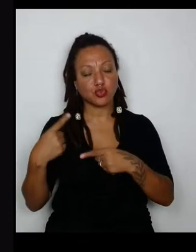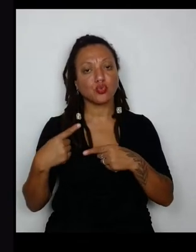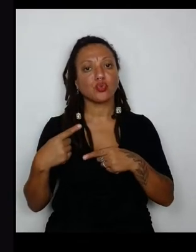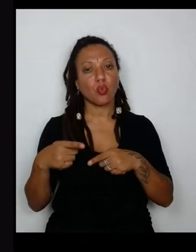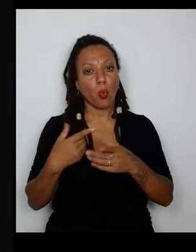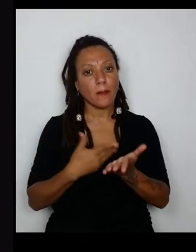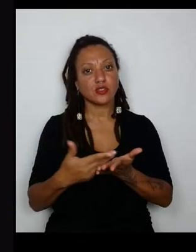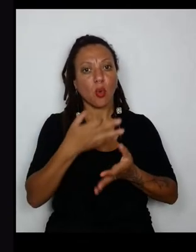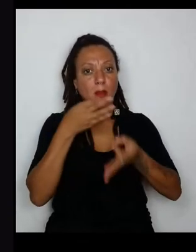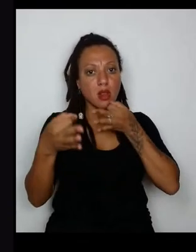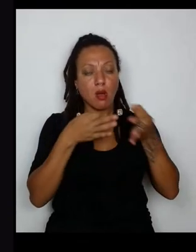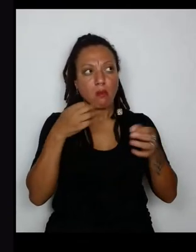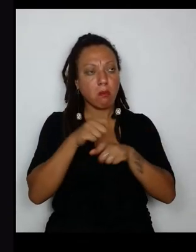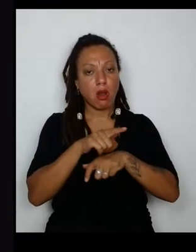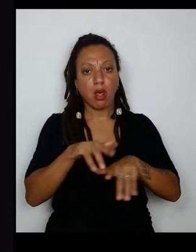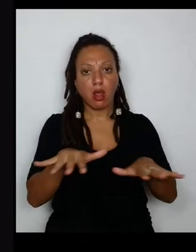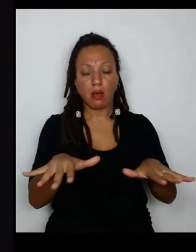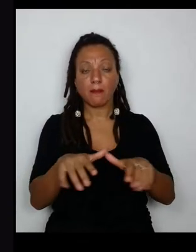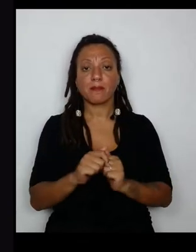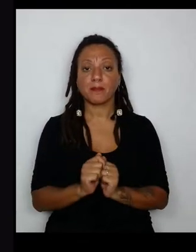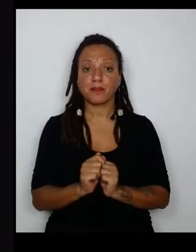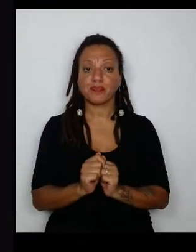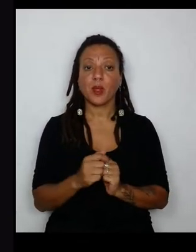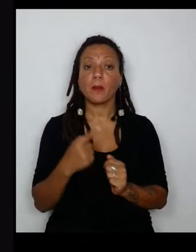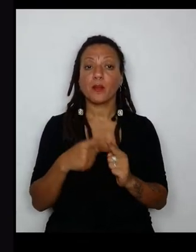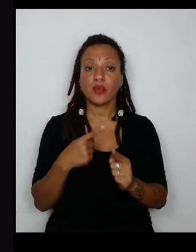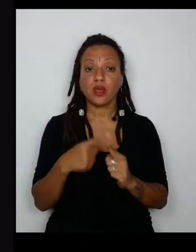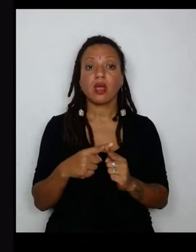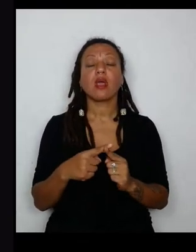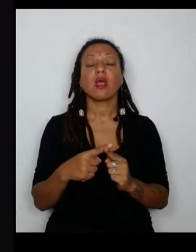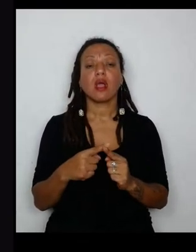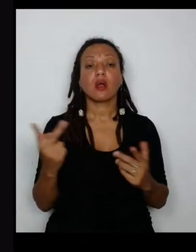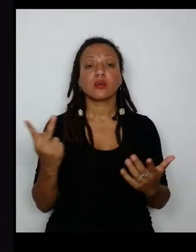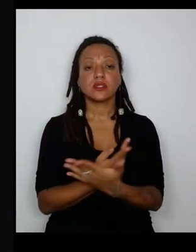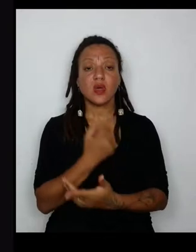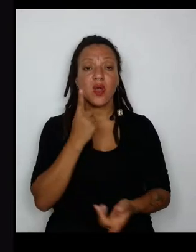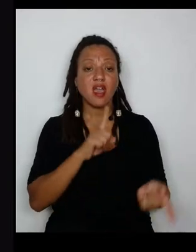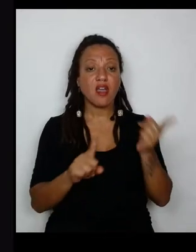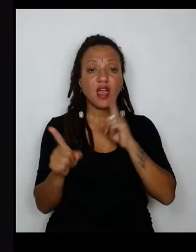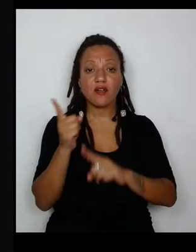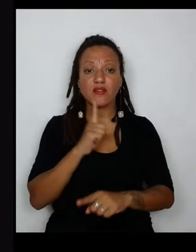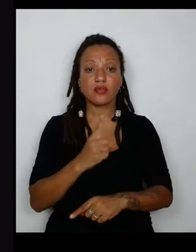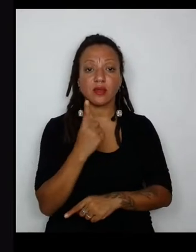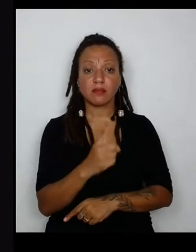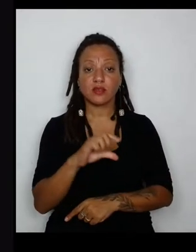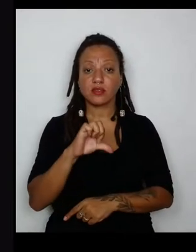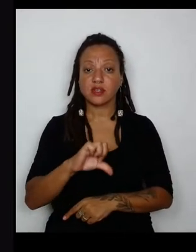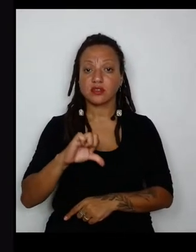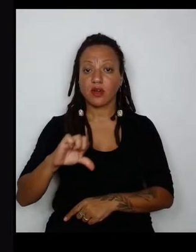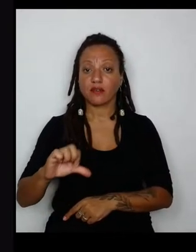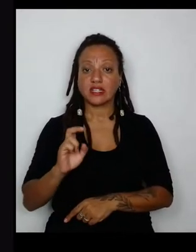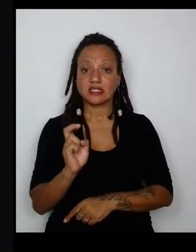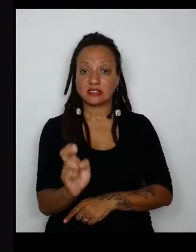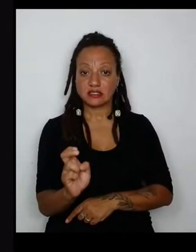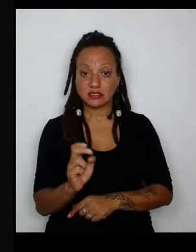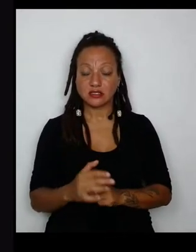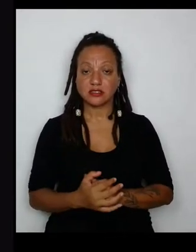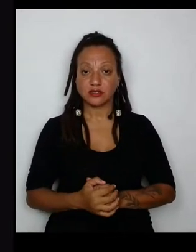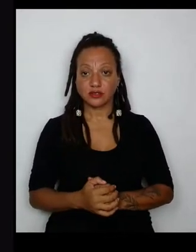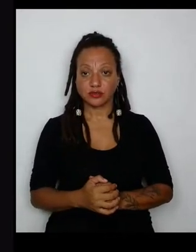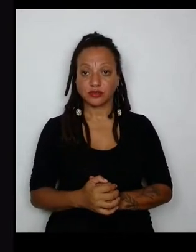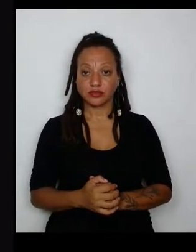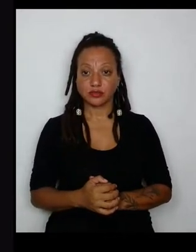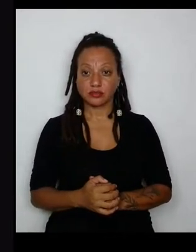riots in papaya at the airport in 1995. apre paul gorgan by a french by